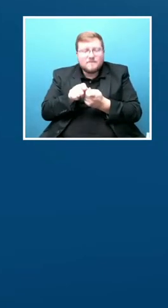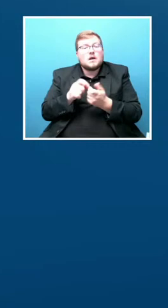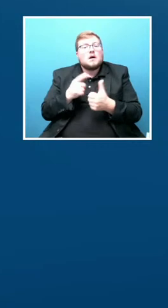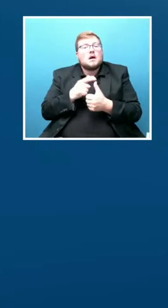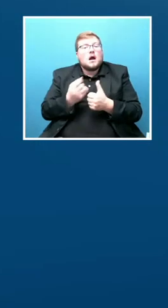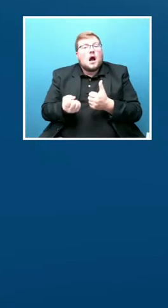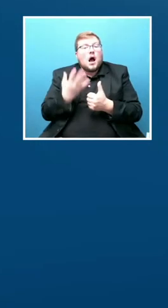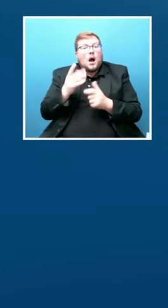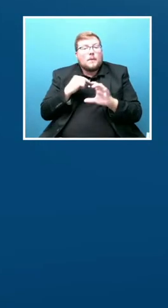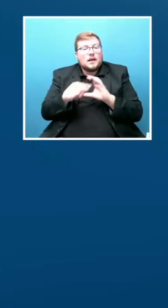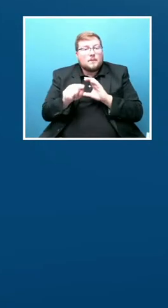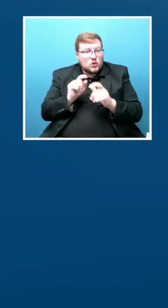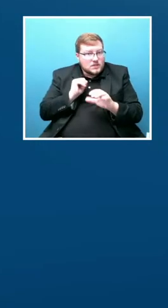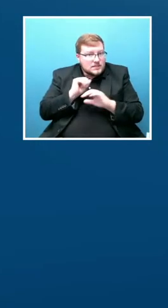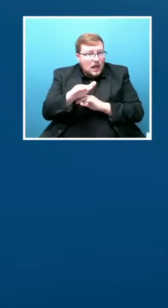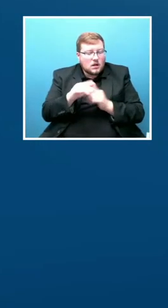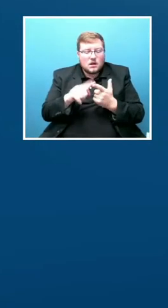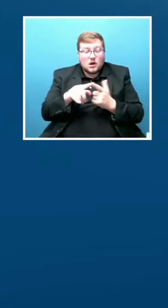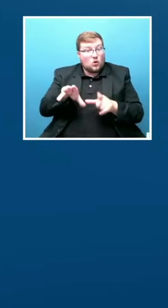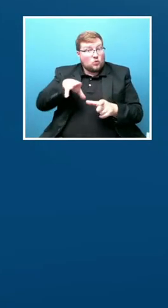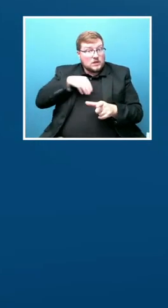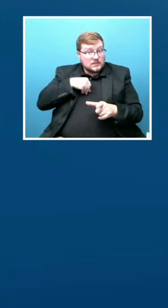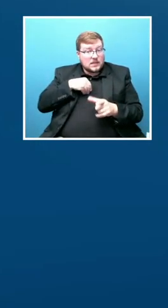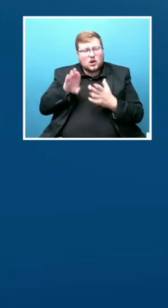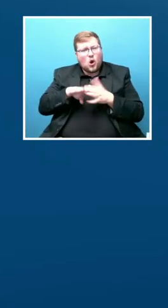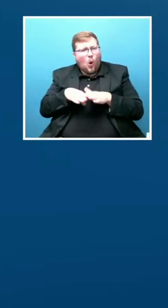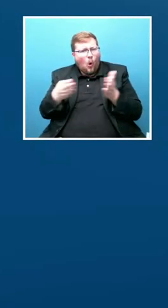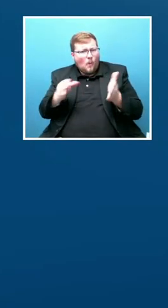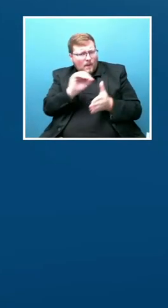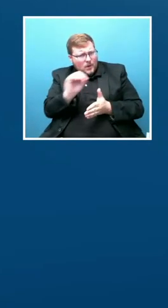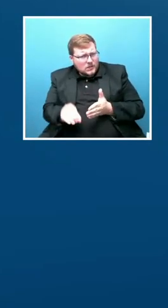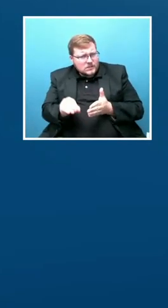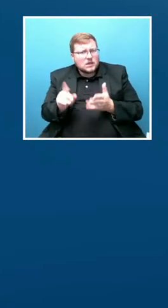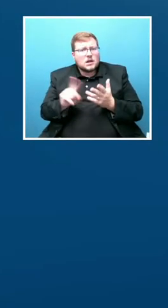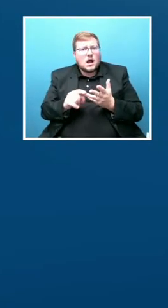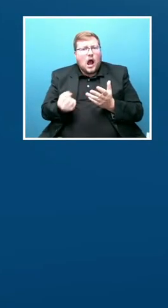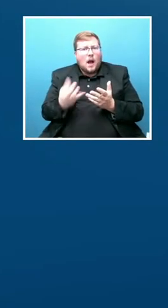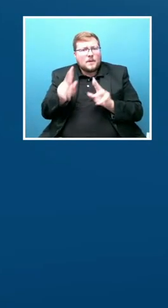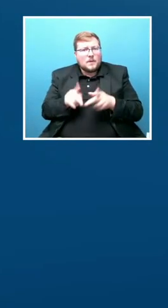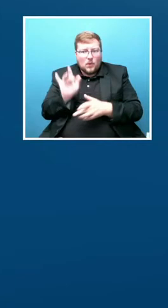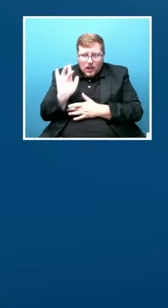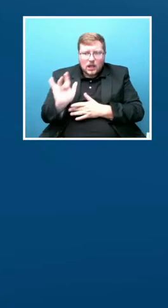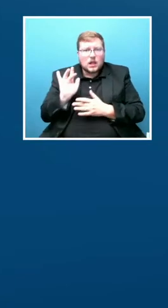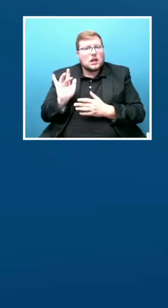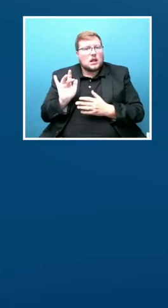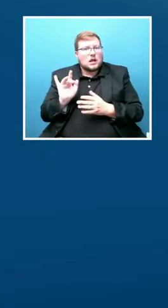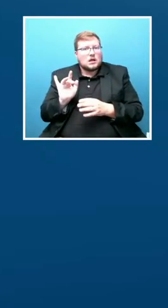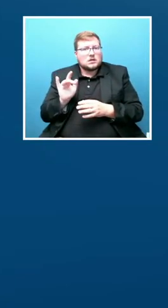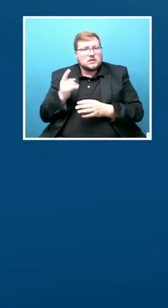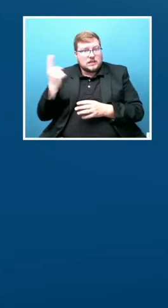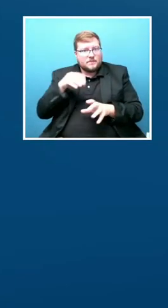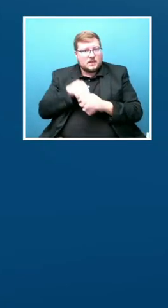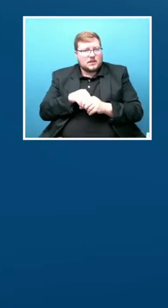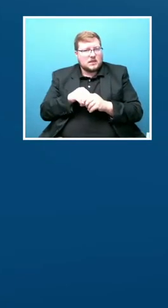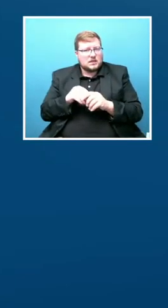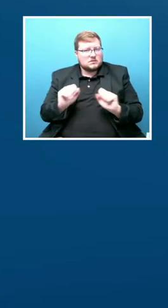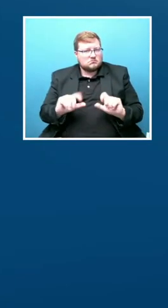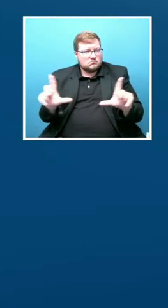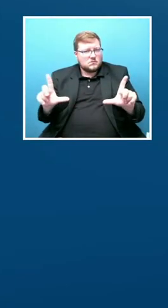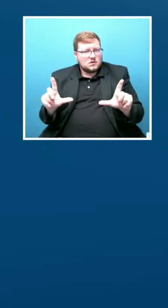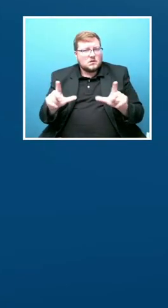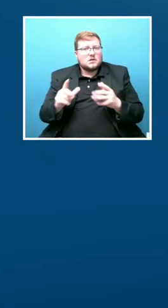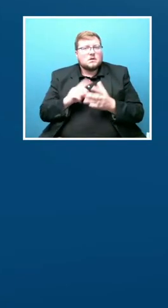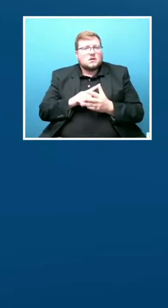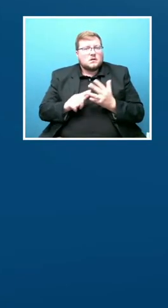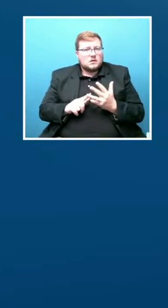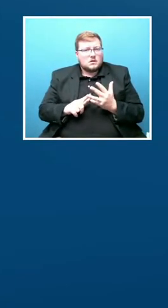were sent, how many were received, what the open rate was, how many clicks, the links in the email were made, et